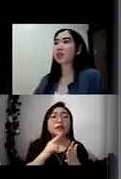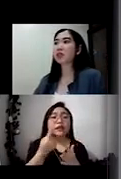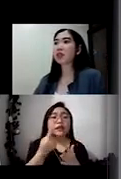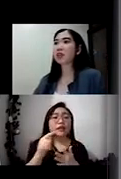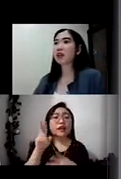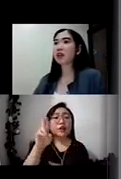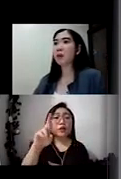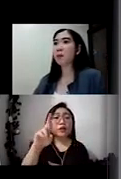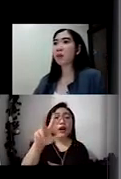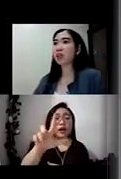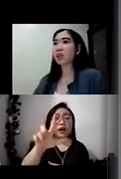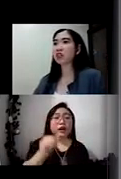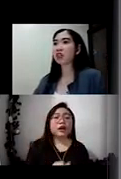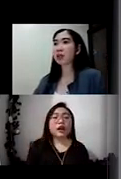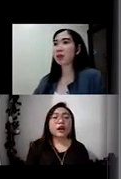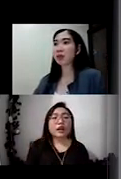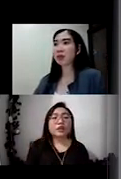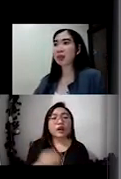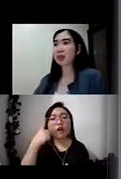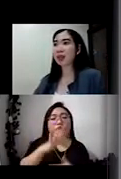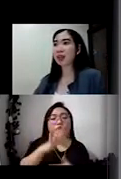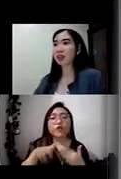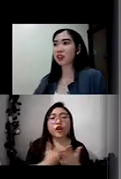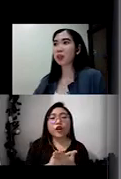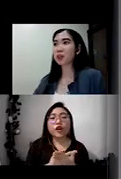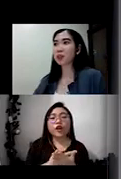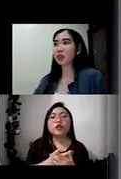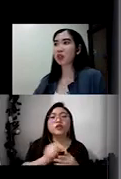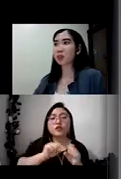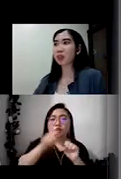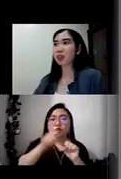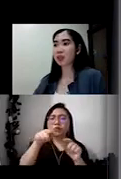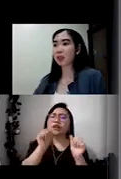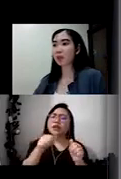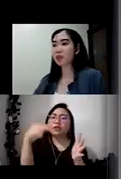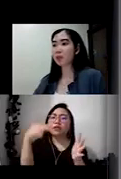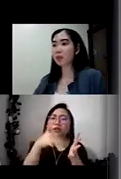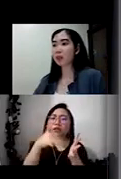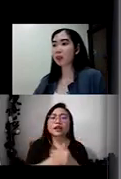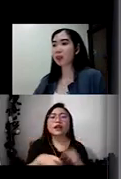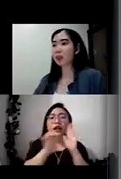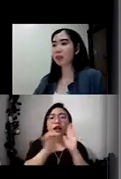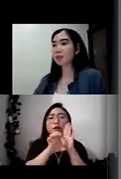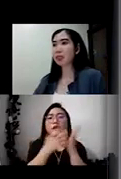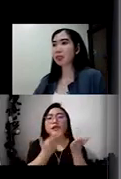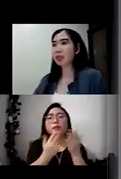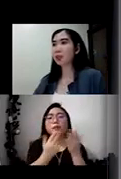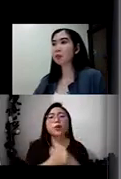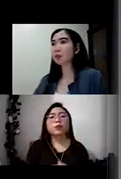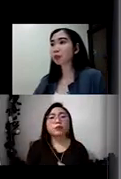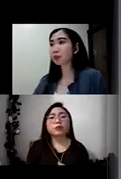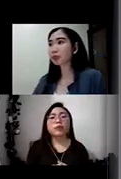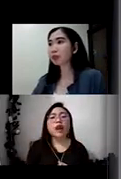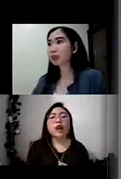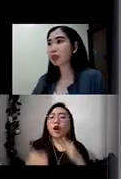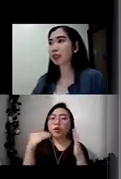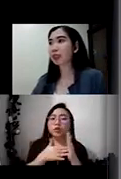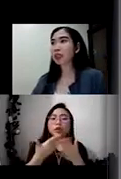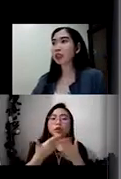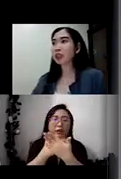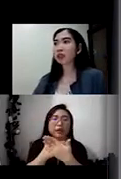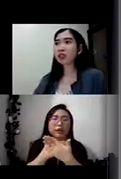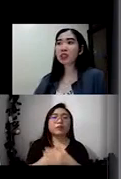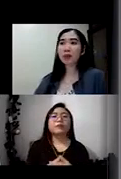these functions para mapag-aralan nyo. Ito yung mga example. Yan, balik tayo.